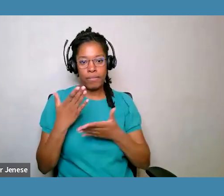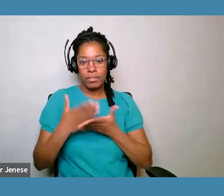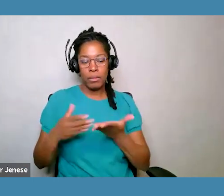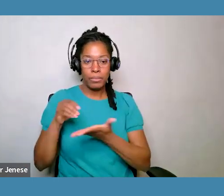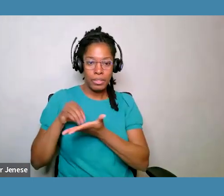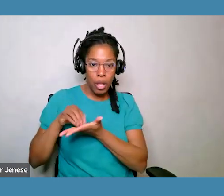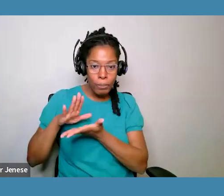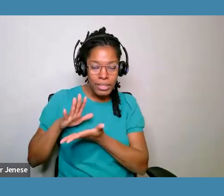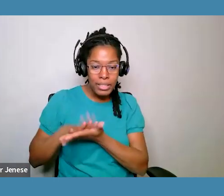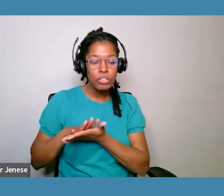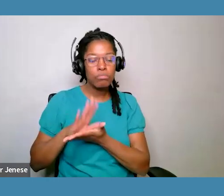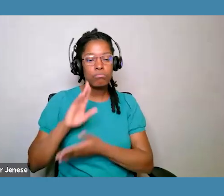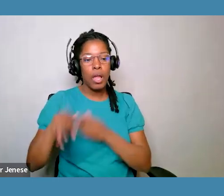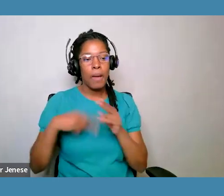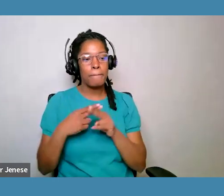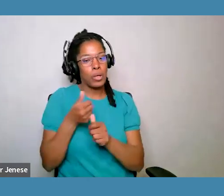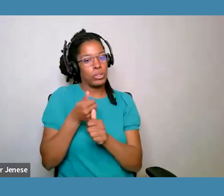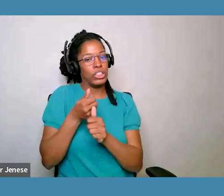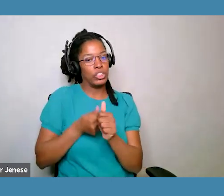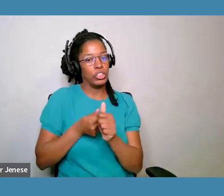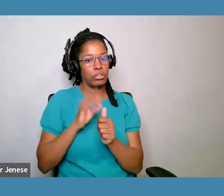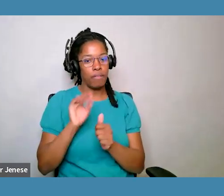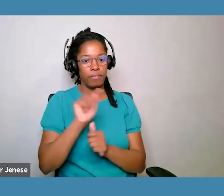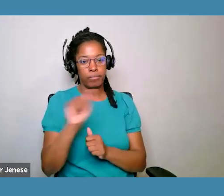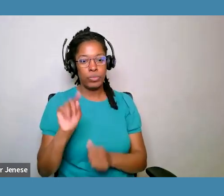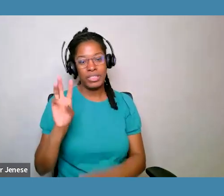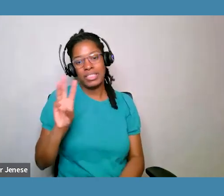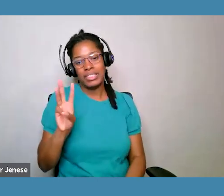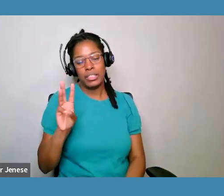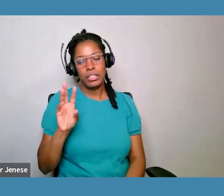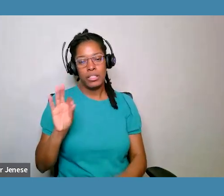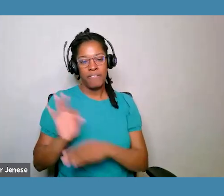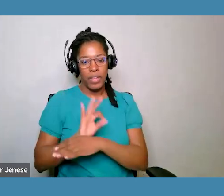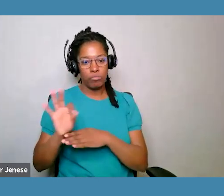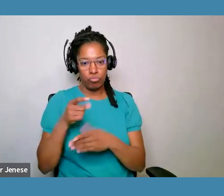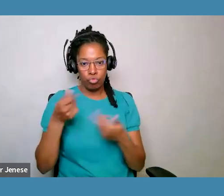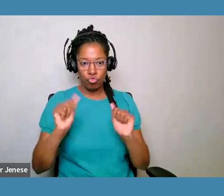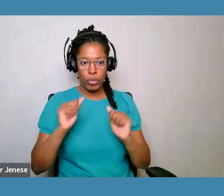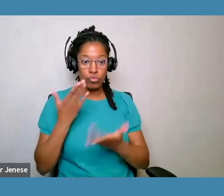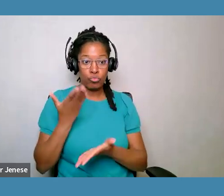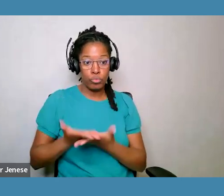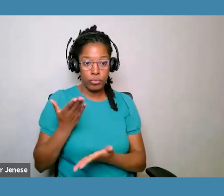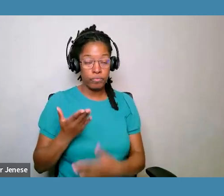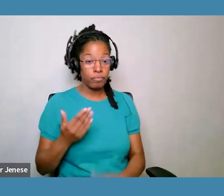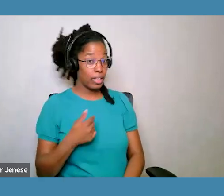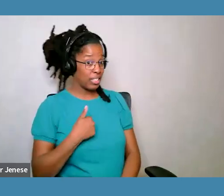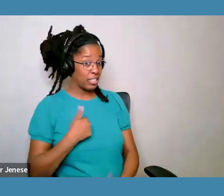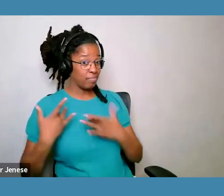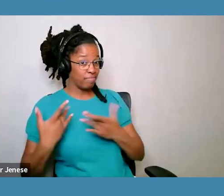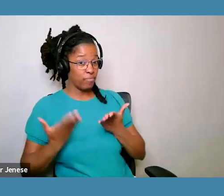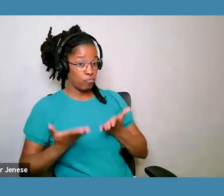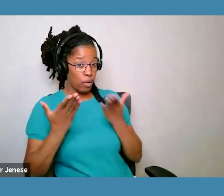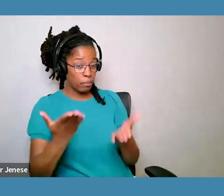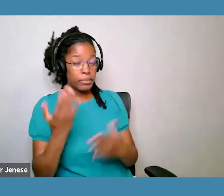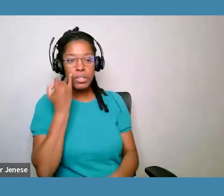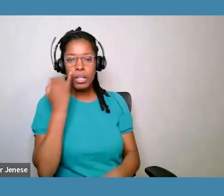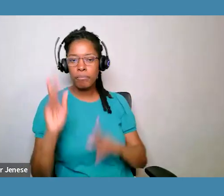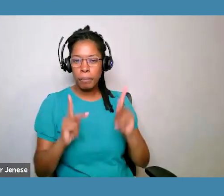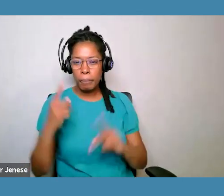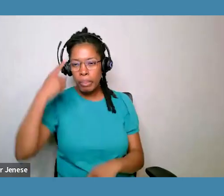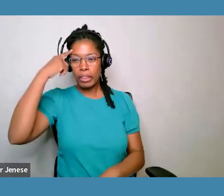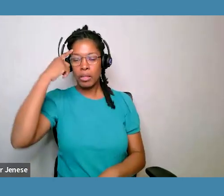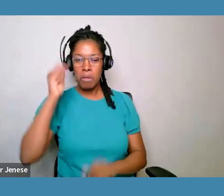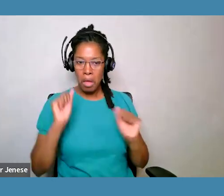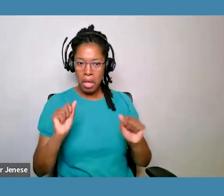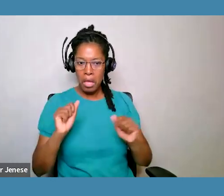documentation about each of the 6 factors you're trying to prove. And I always recommend that if folks think that they can